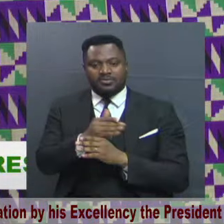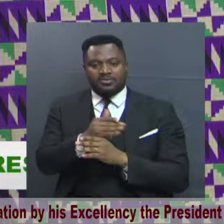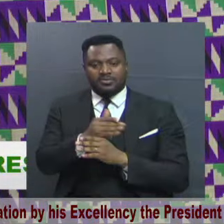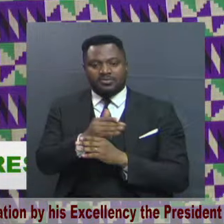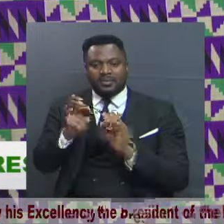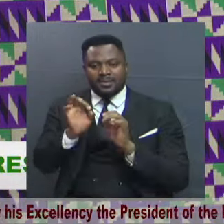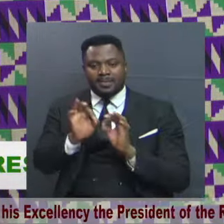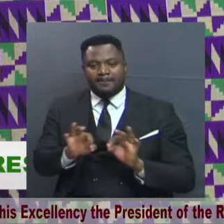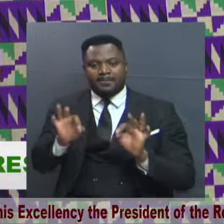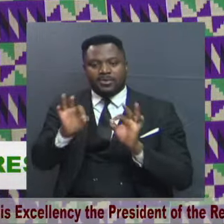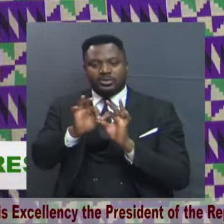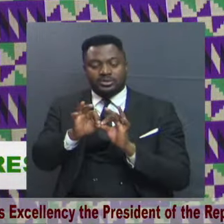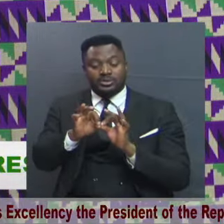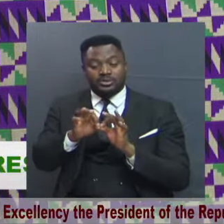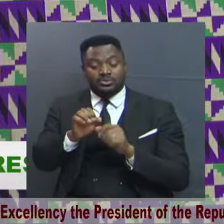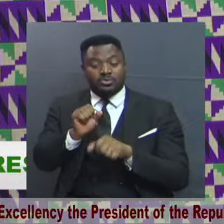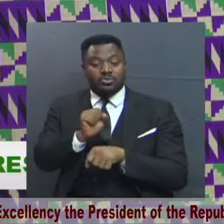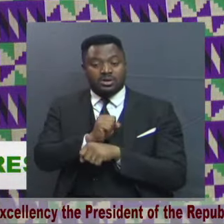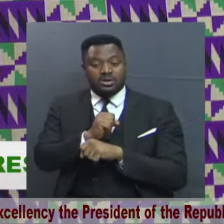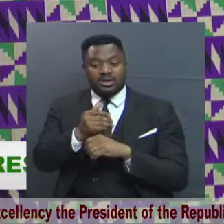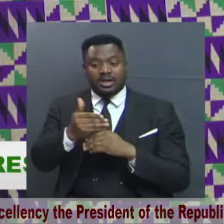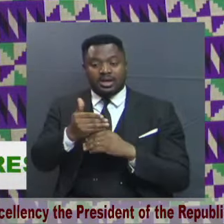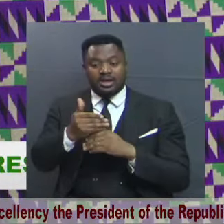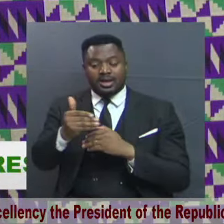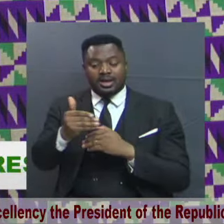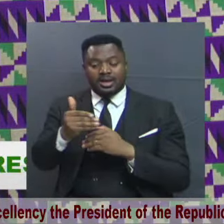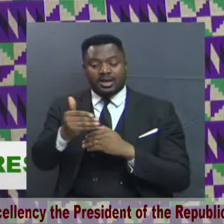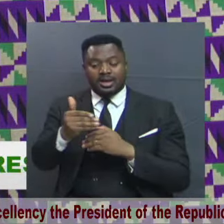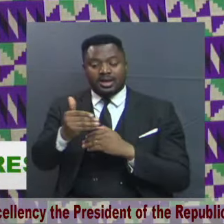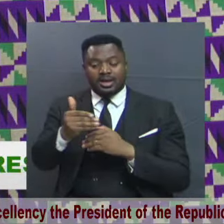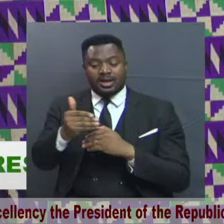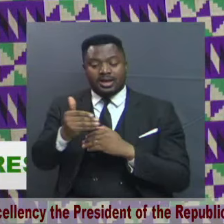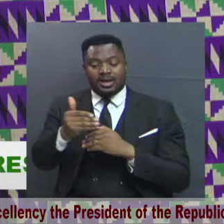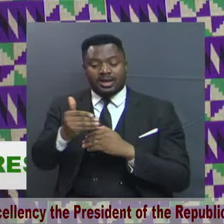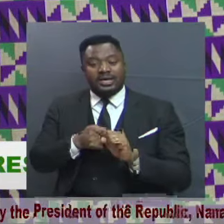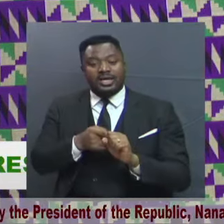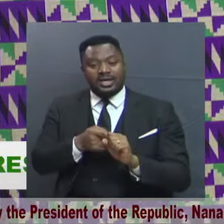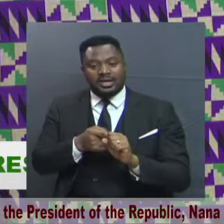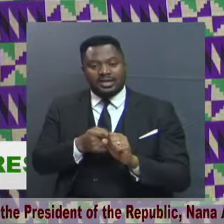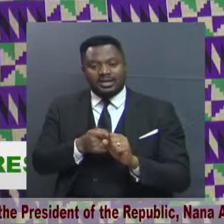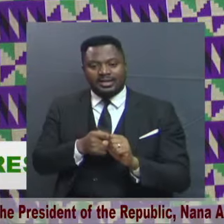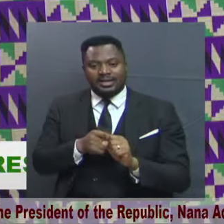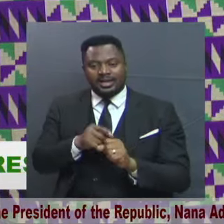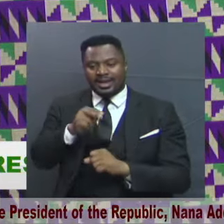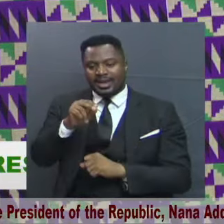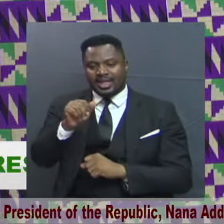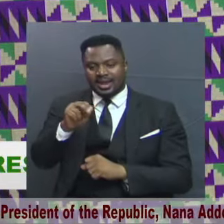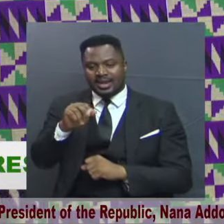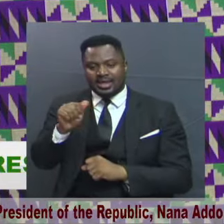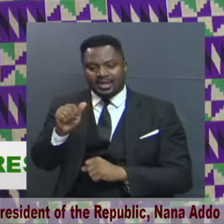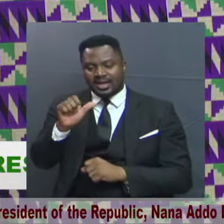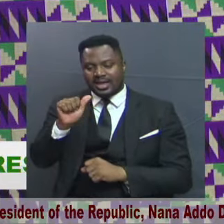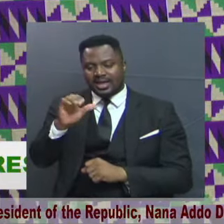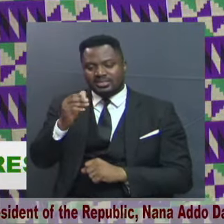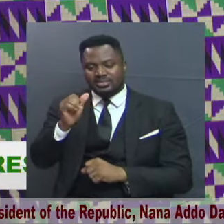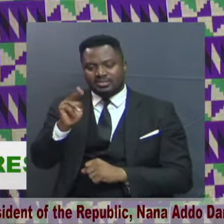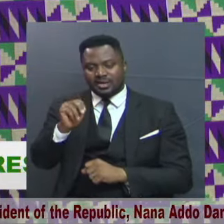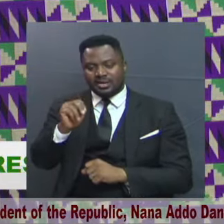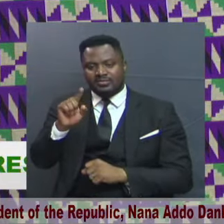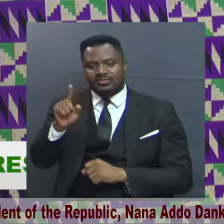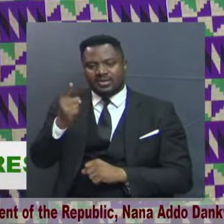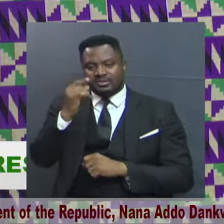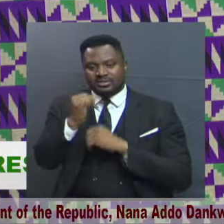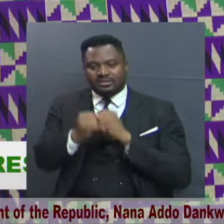important tasks lie ahead of us one of which will be commissioning the N ad PR the first